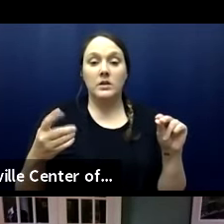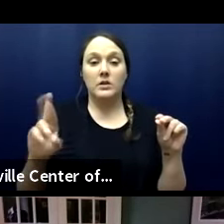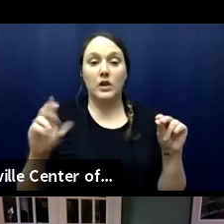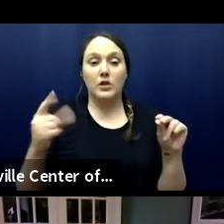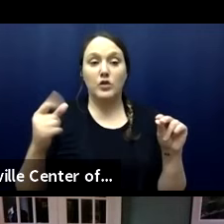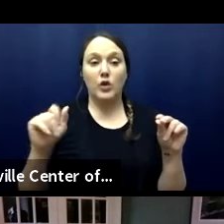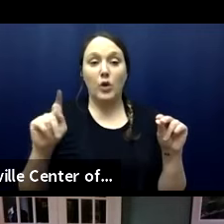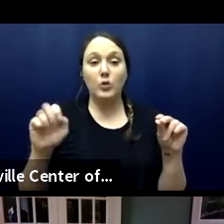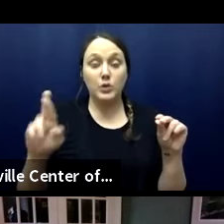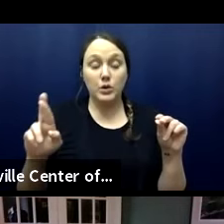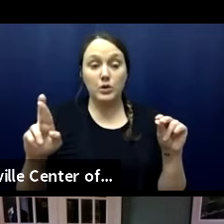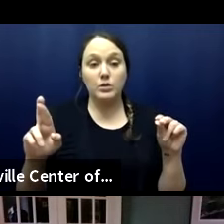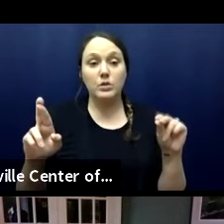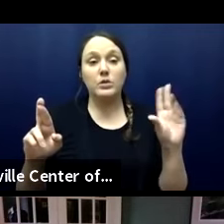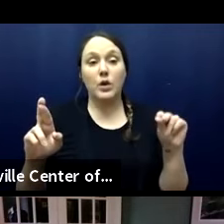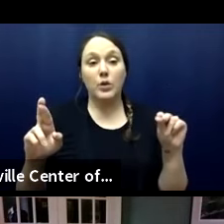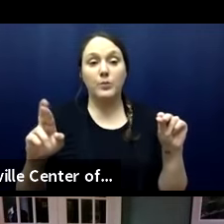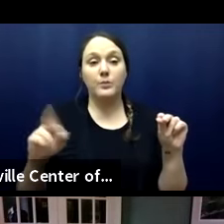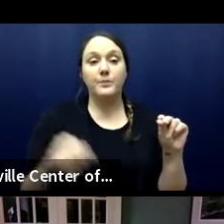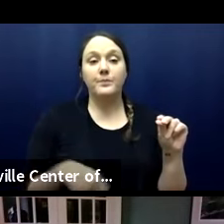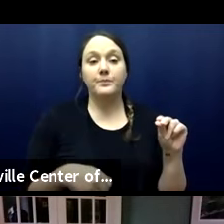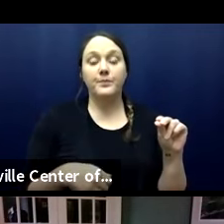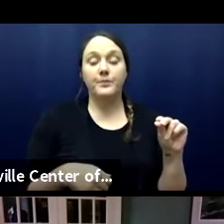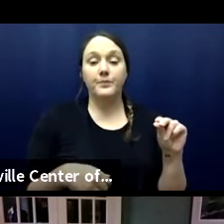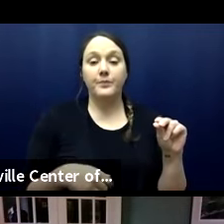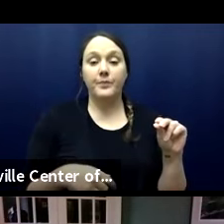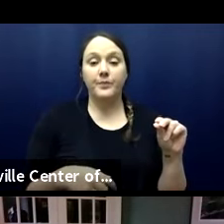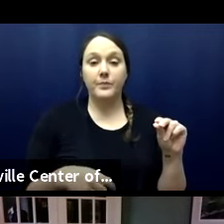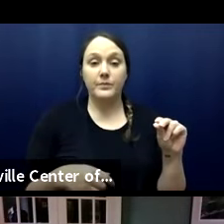Dr. Gotcher. No.